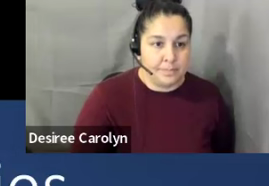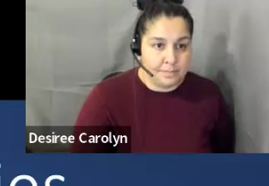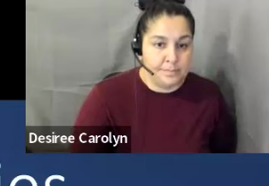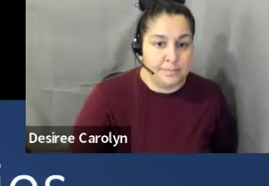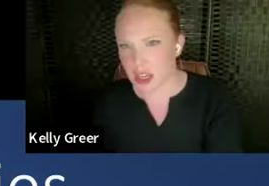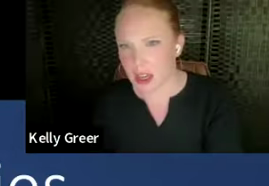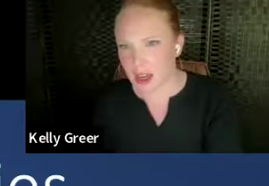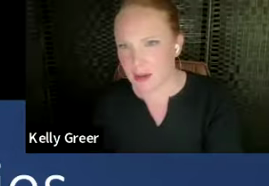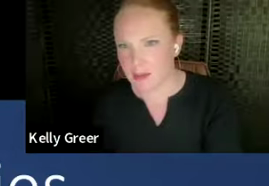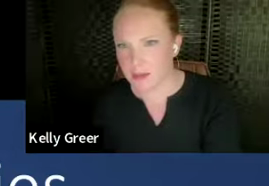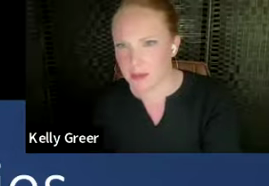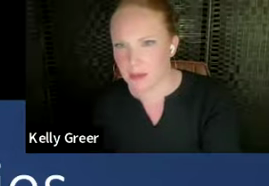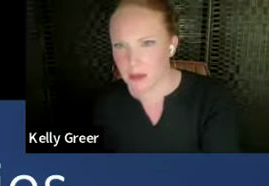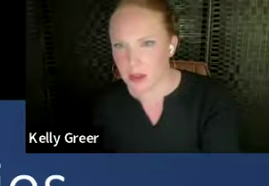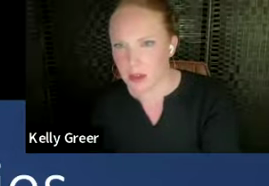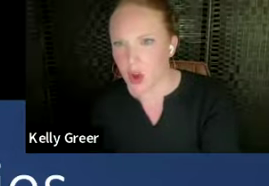Parks and Recreation,